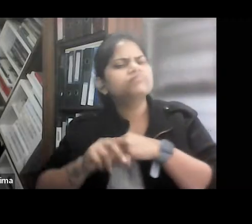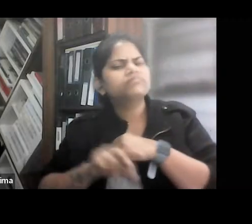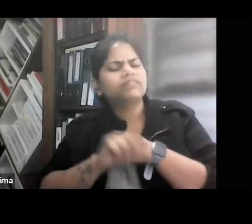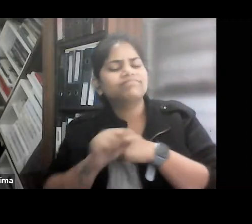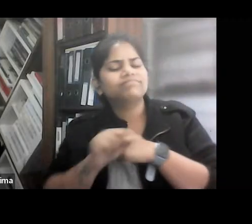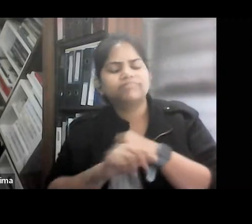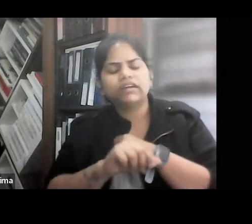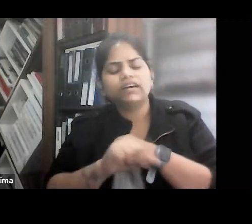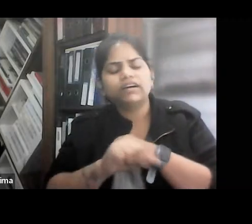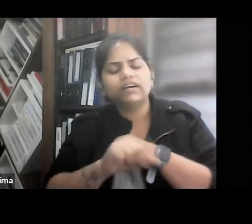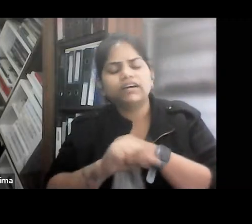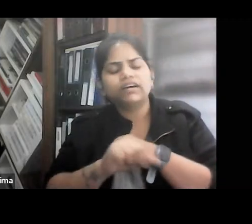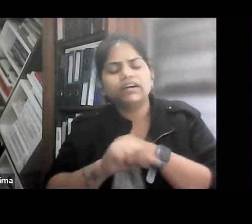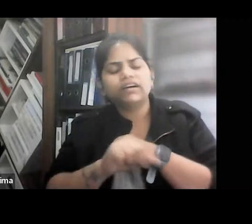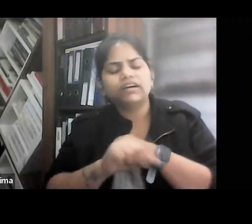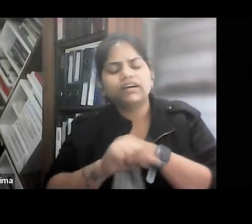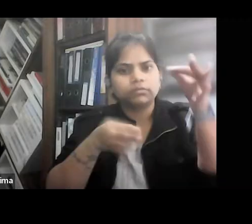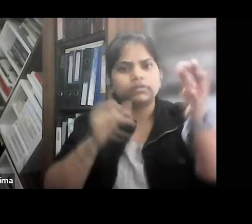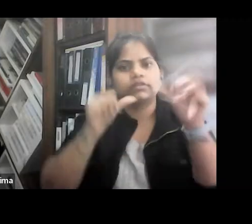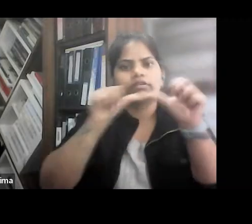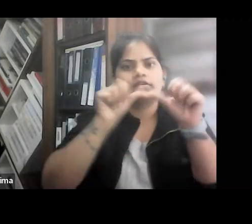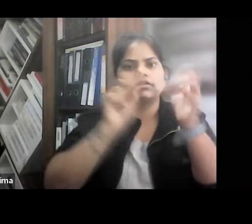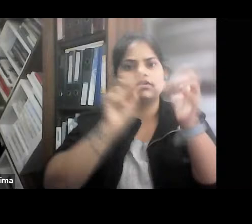Anwesha Sengupta.